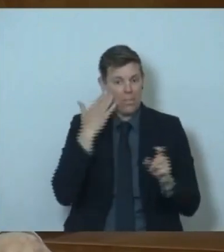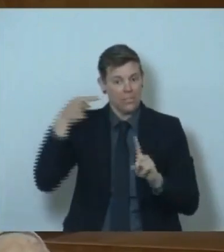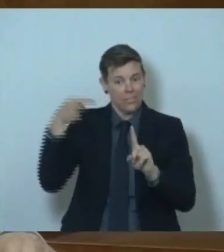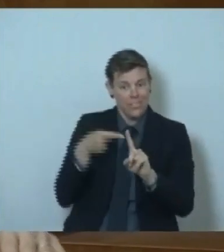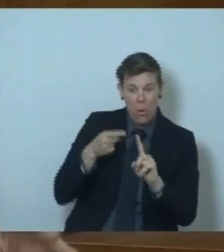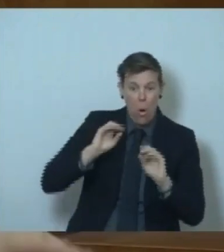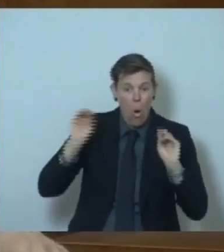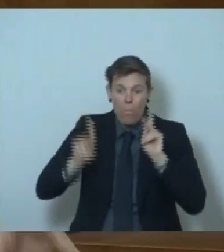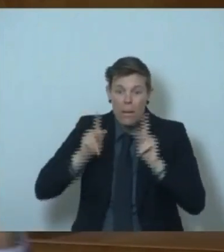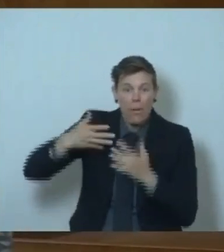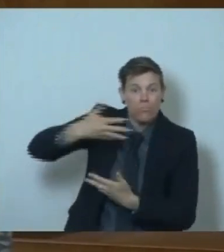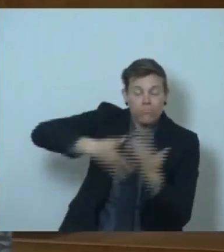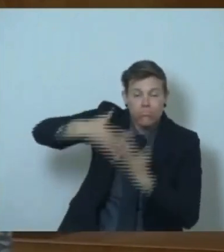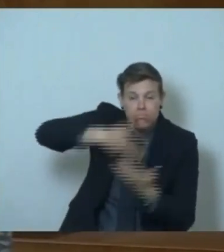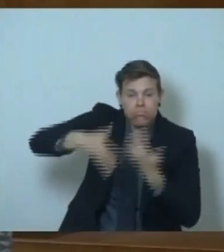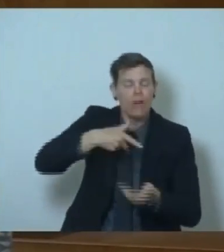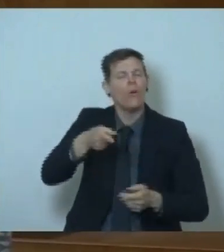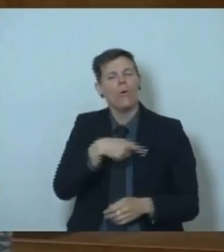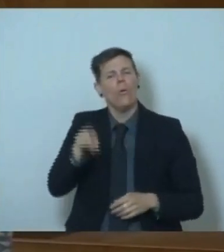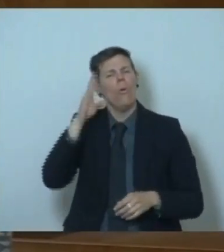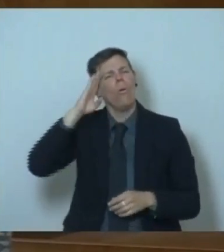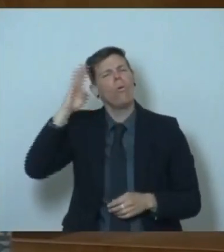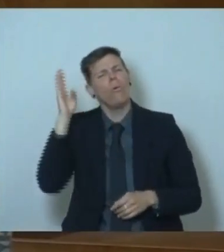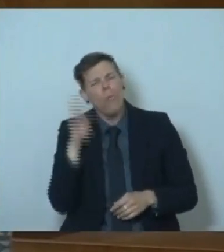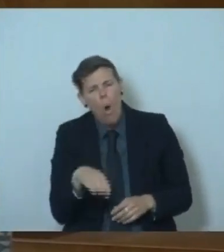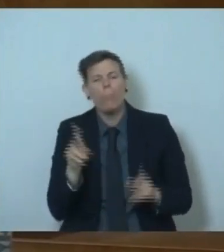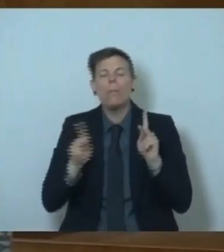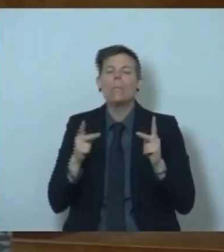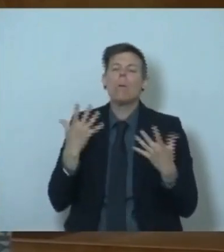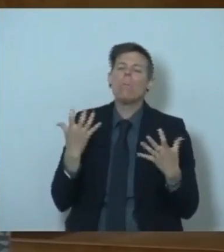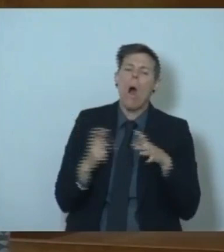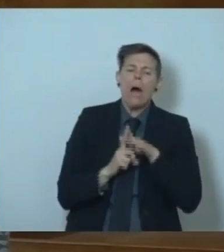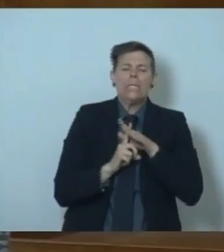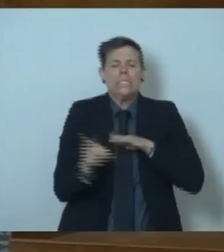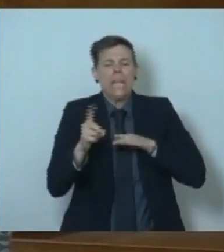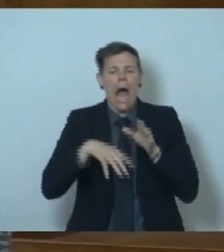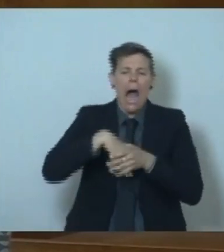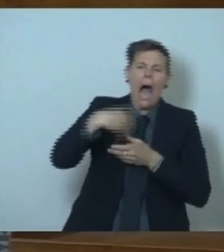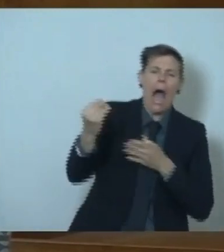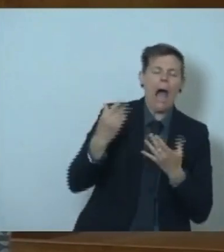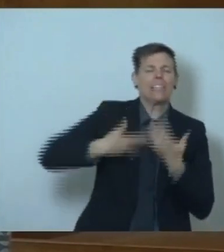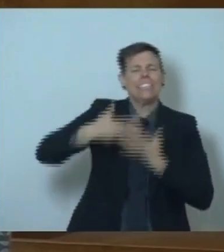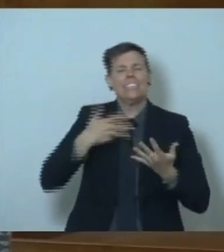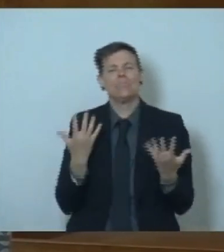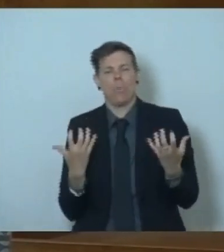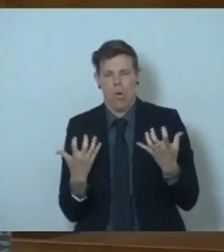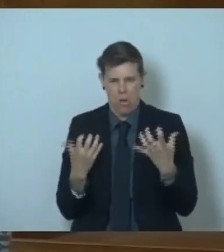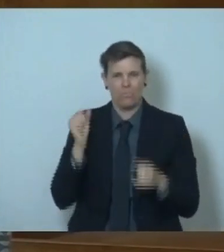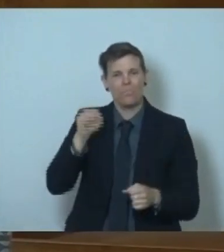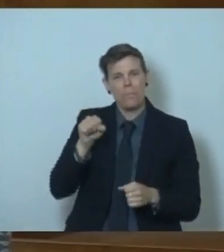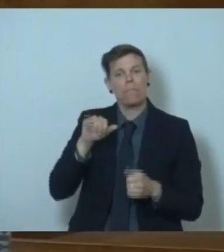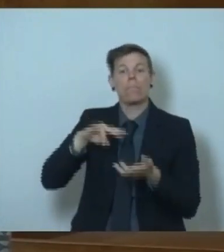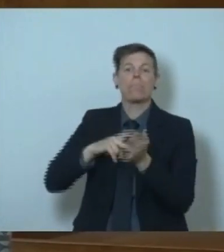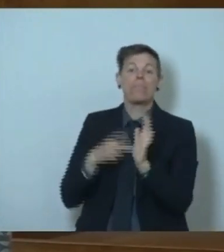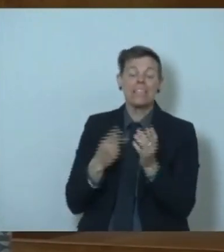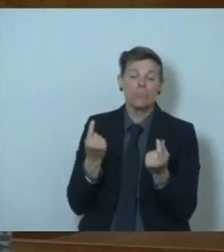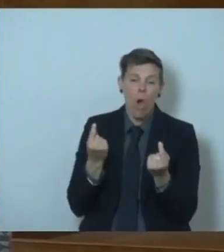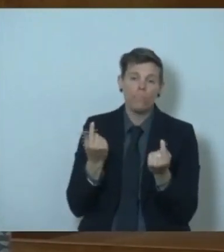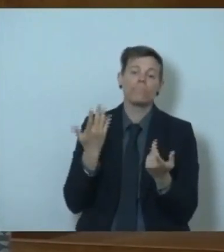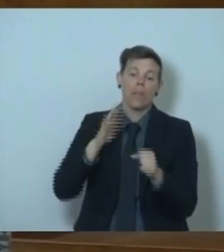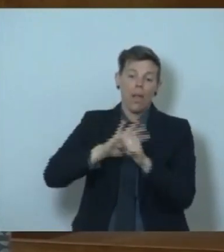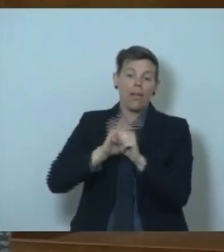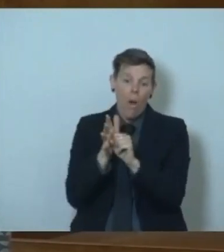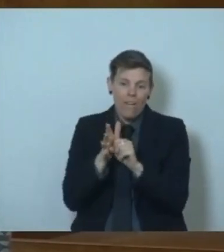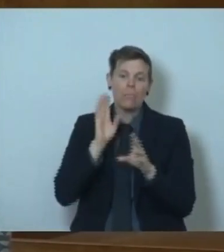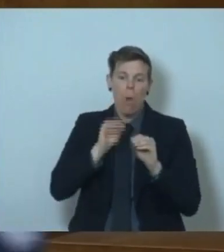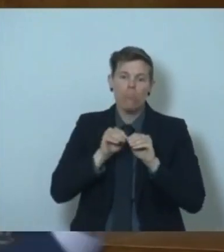beings, is what sets up a situation for the virus to spread. And so we need to make sure that with using masks